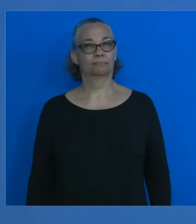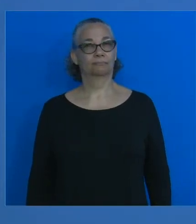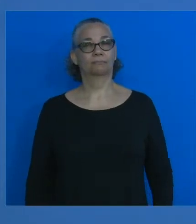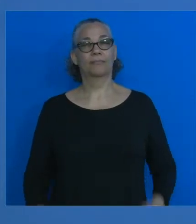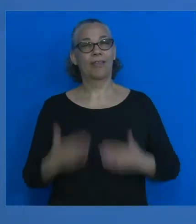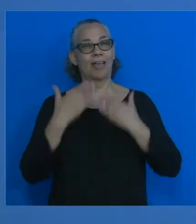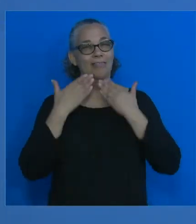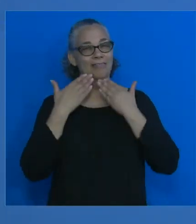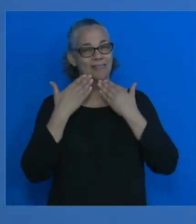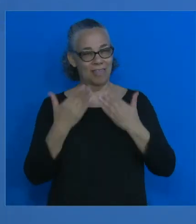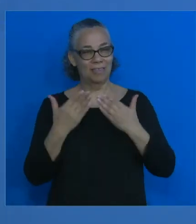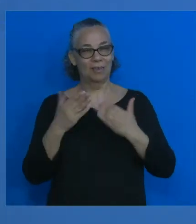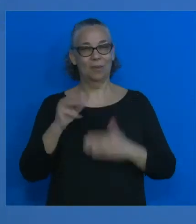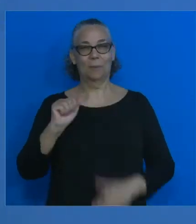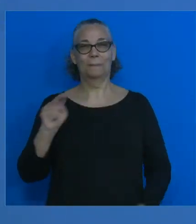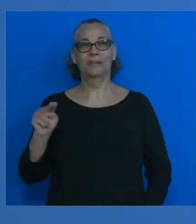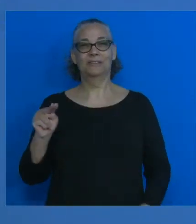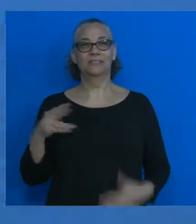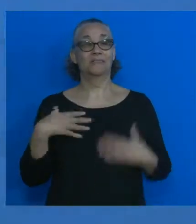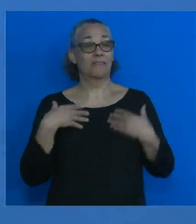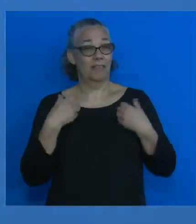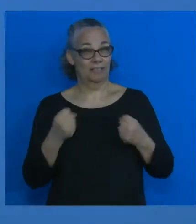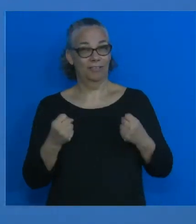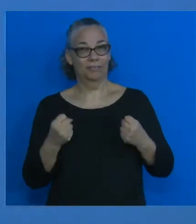Thank you very much, Minister of Health.